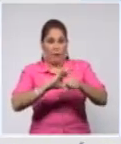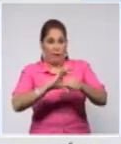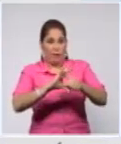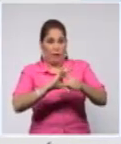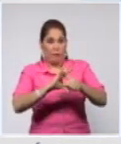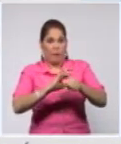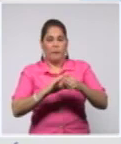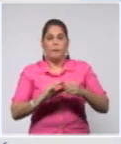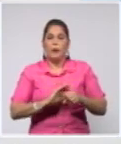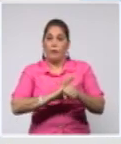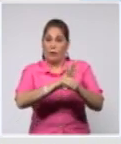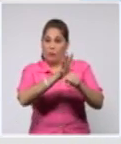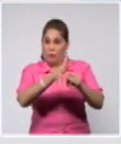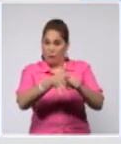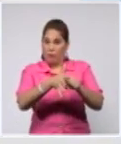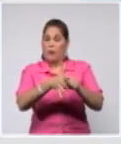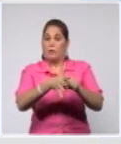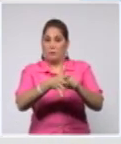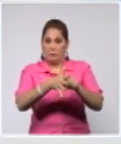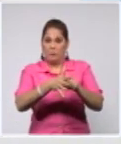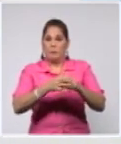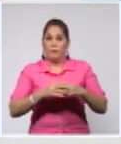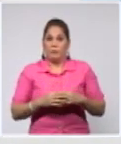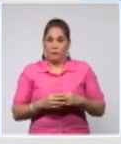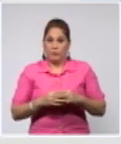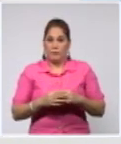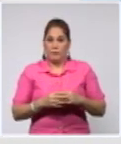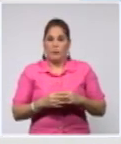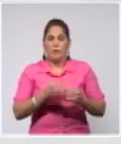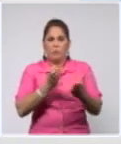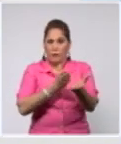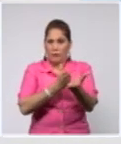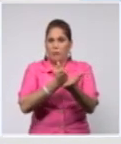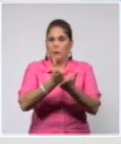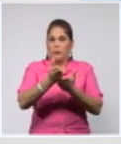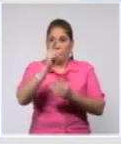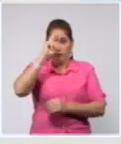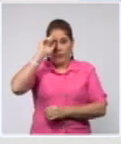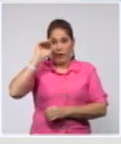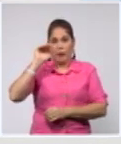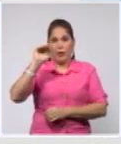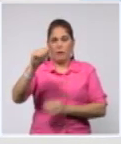5,350 people who have been diagnosed with the virus thus far in Cuba,